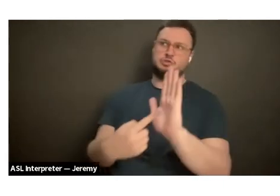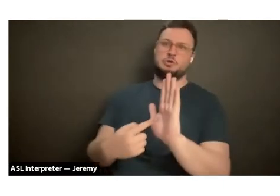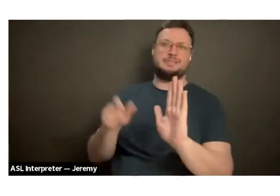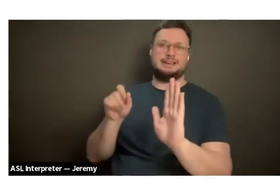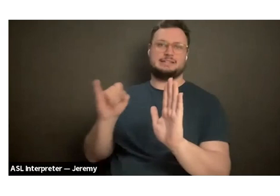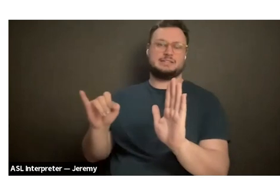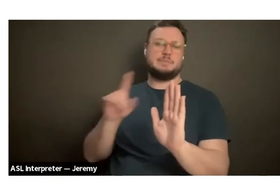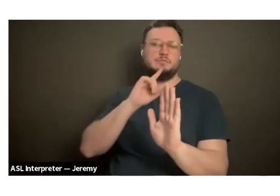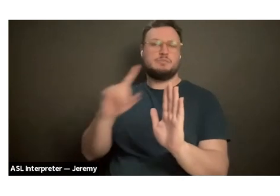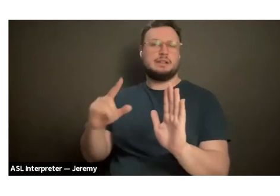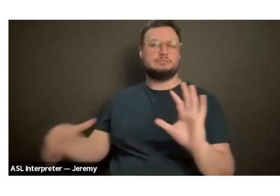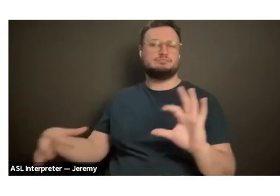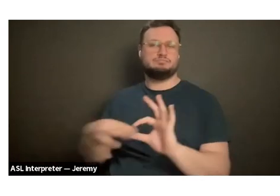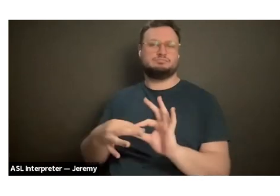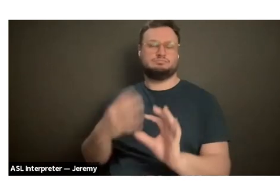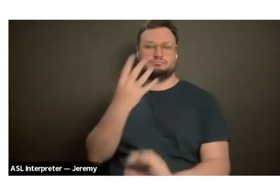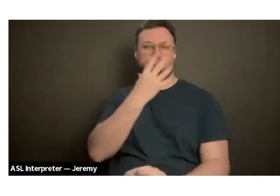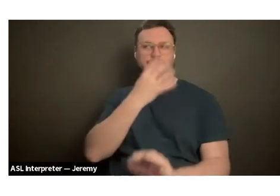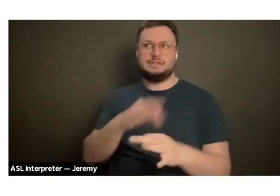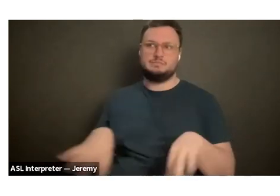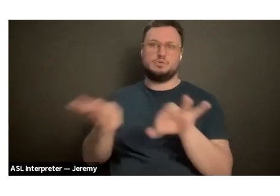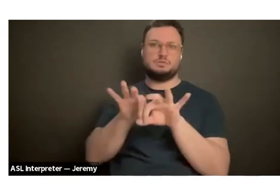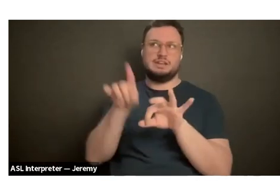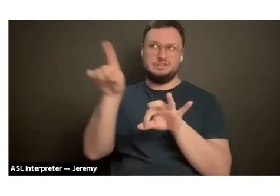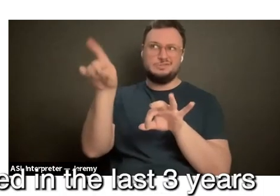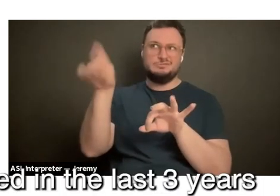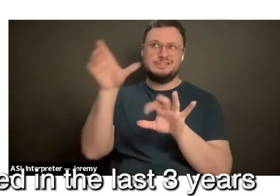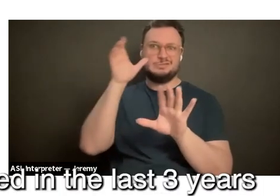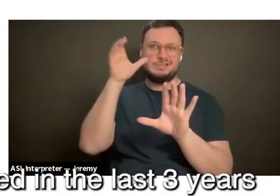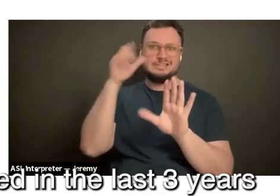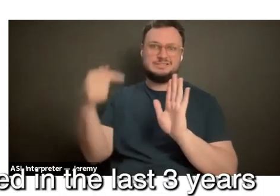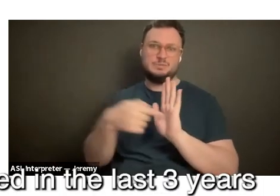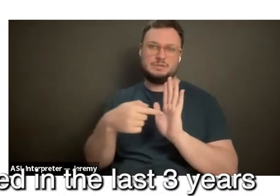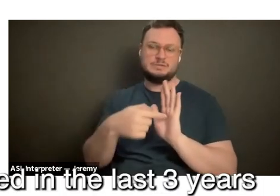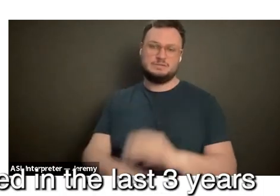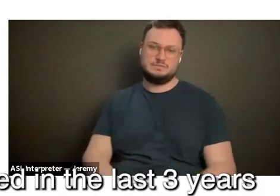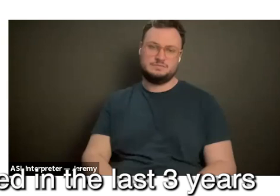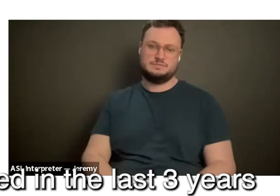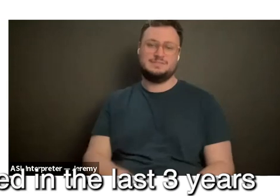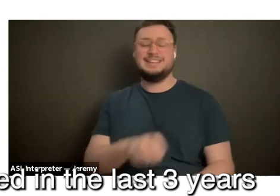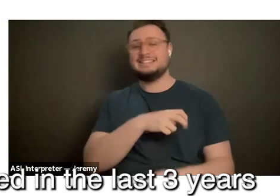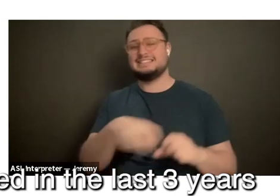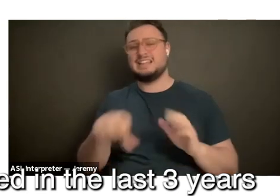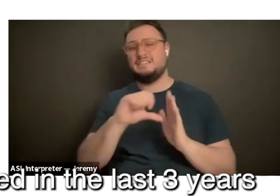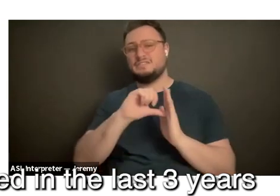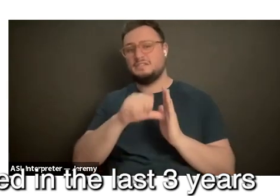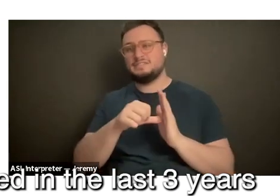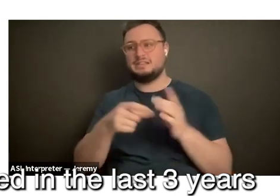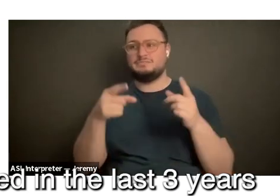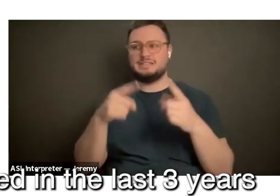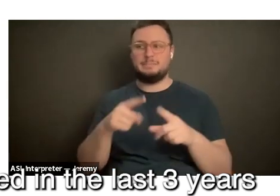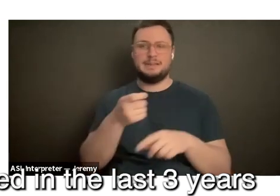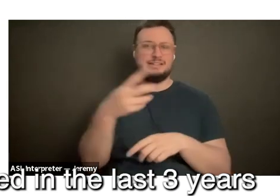once. I think it's really important because, it's really hard to emphasize what's happening in the last 3 years in